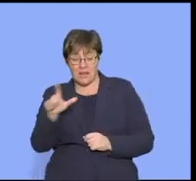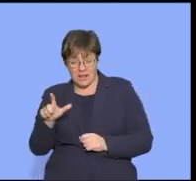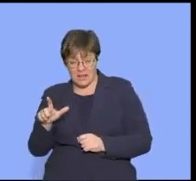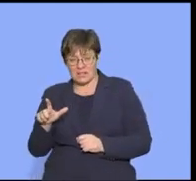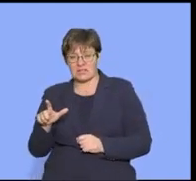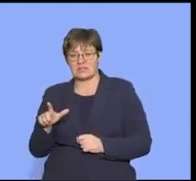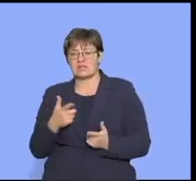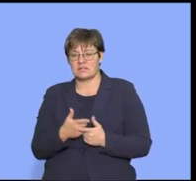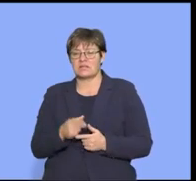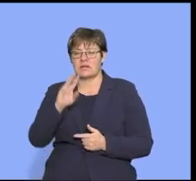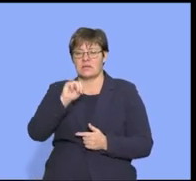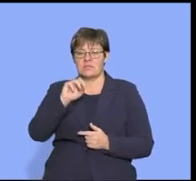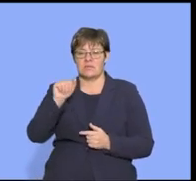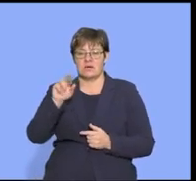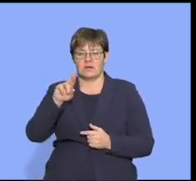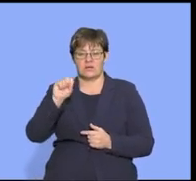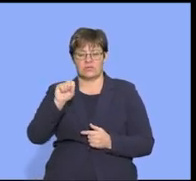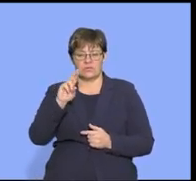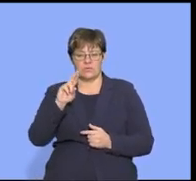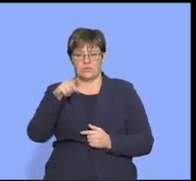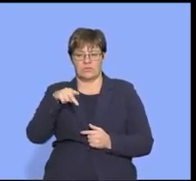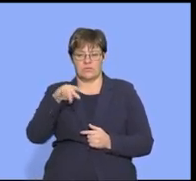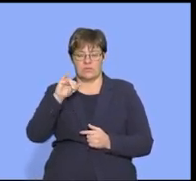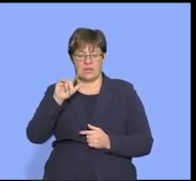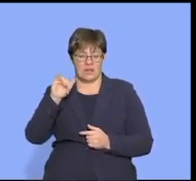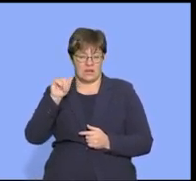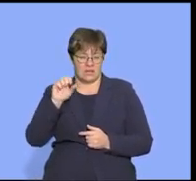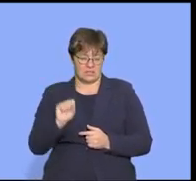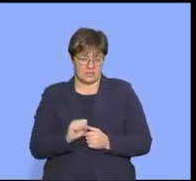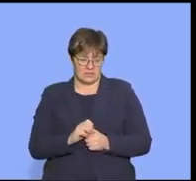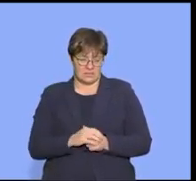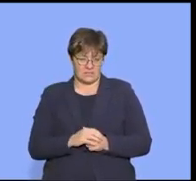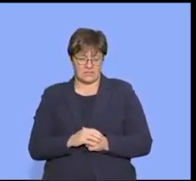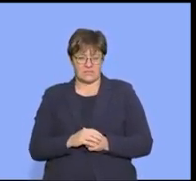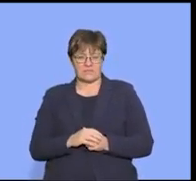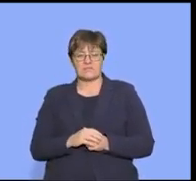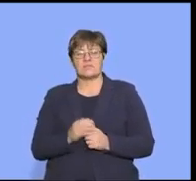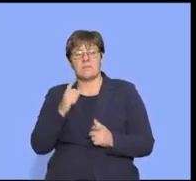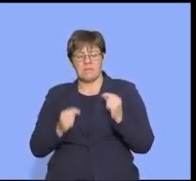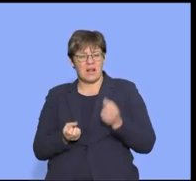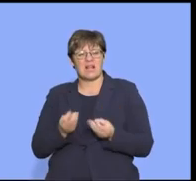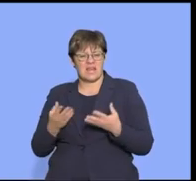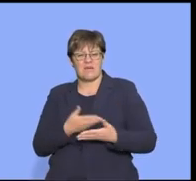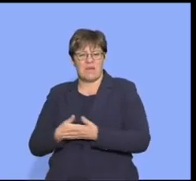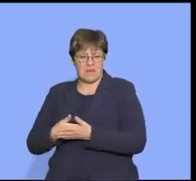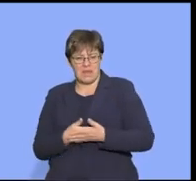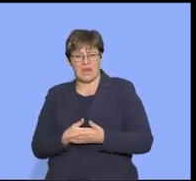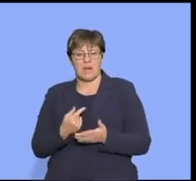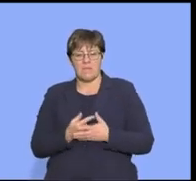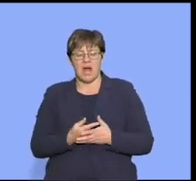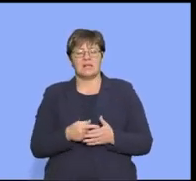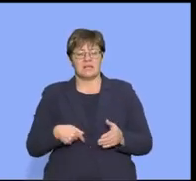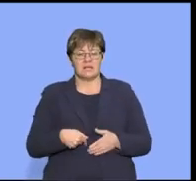were marsupials, which means they feed their babies milk, but the baby develops